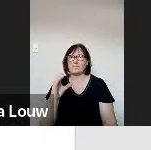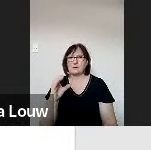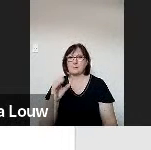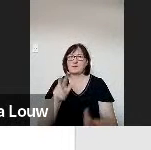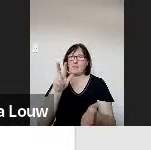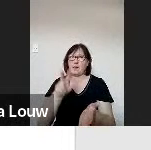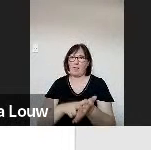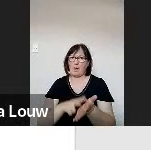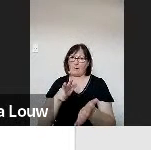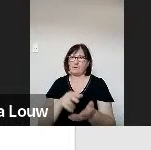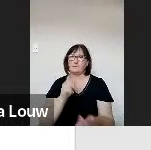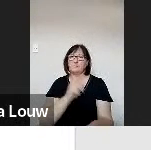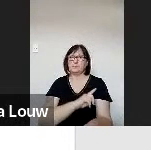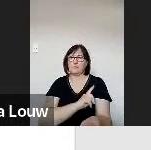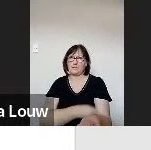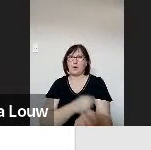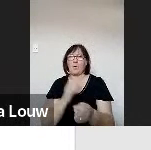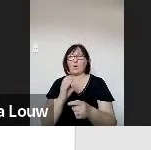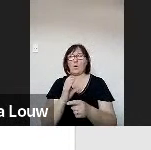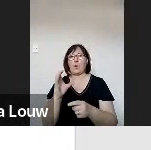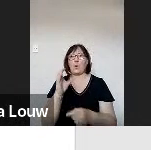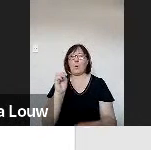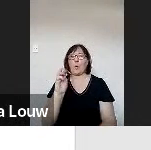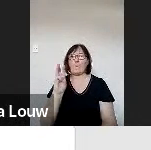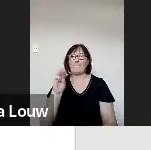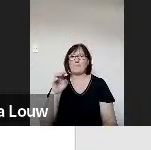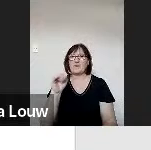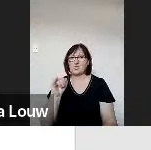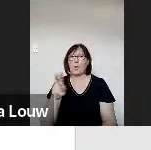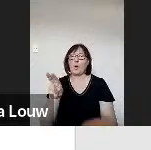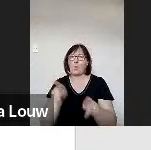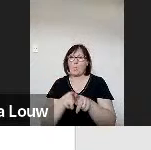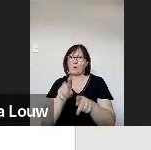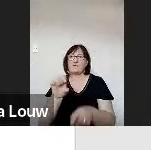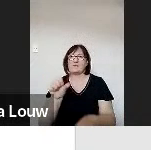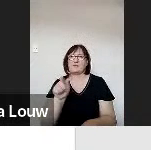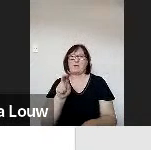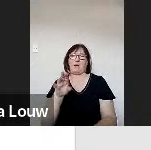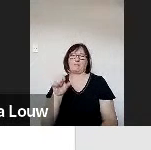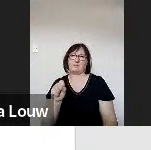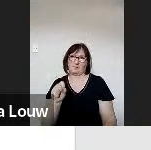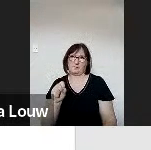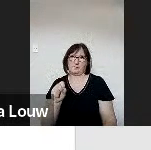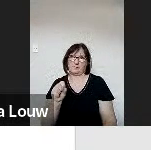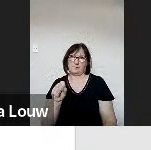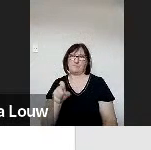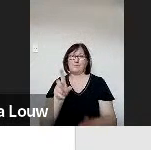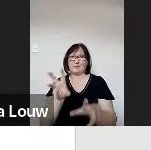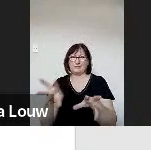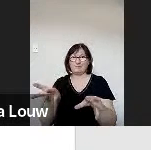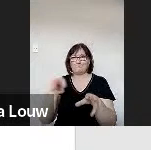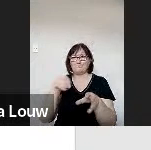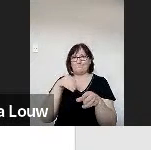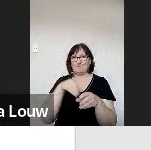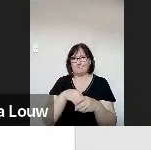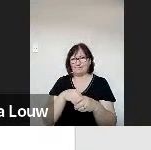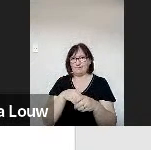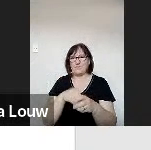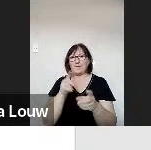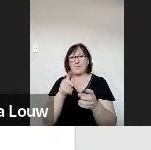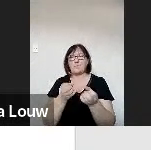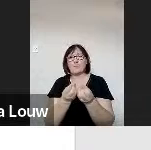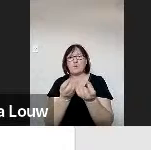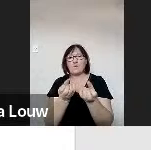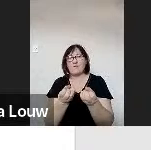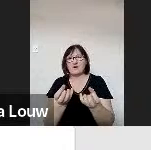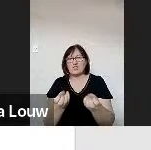empowers the Commissioner. It empowers SARS to incorporate the provisions of